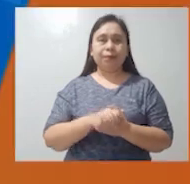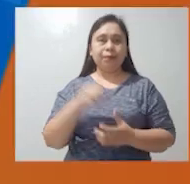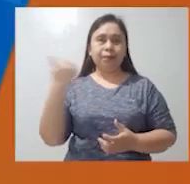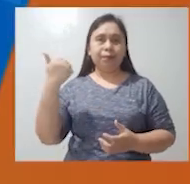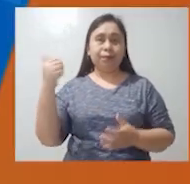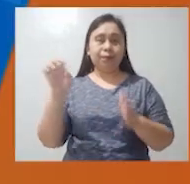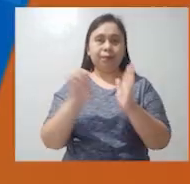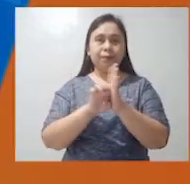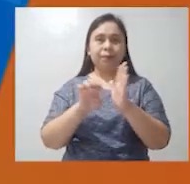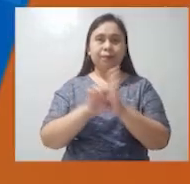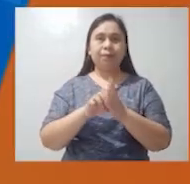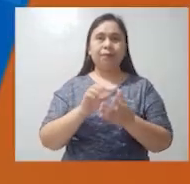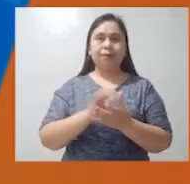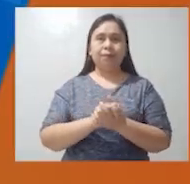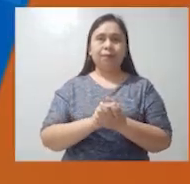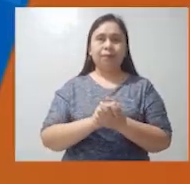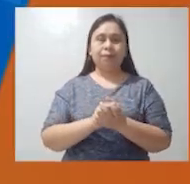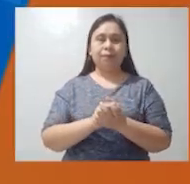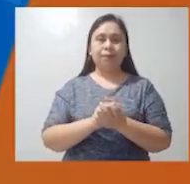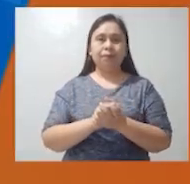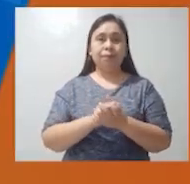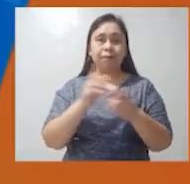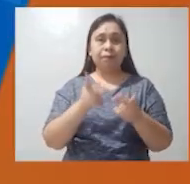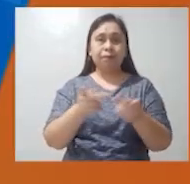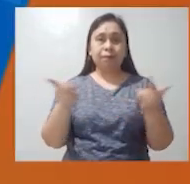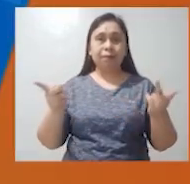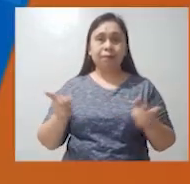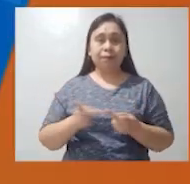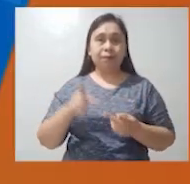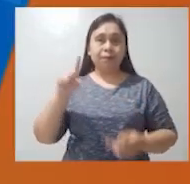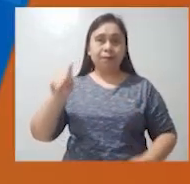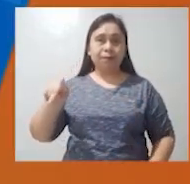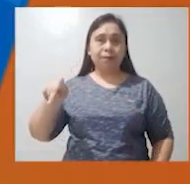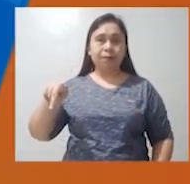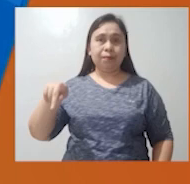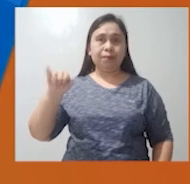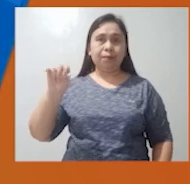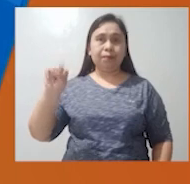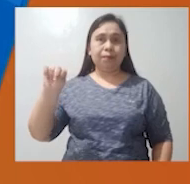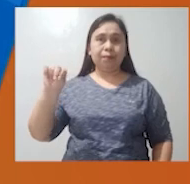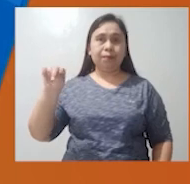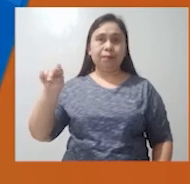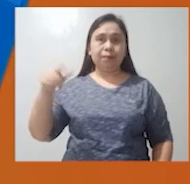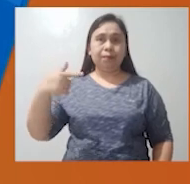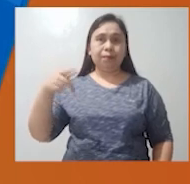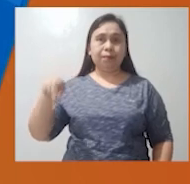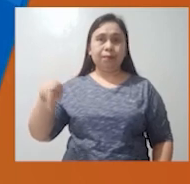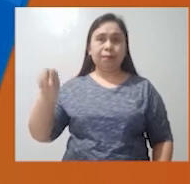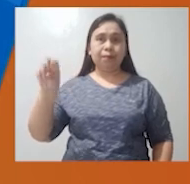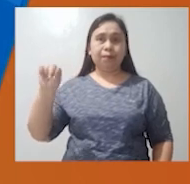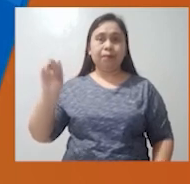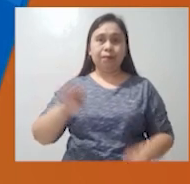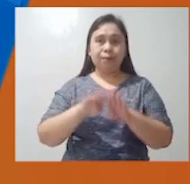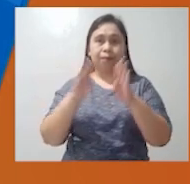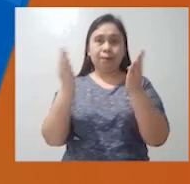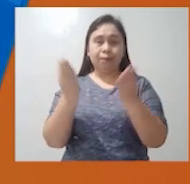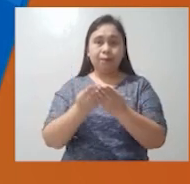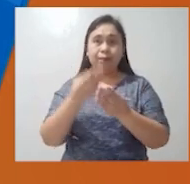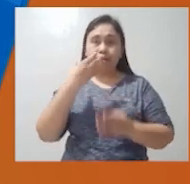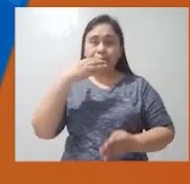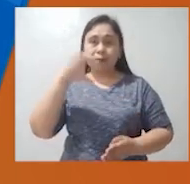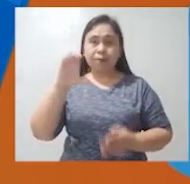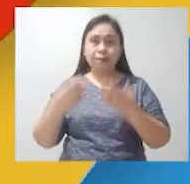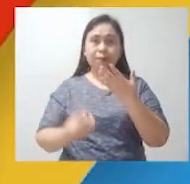Other example, placing a dented ping pong ball in boiling water removes the dent. The heat from the boiling